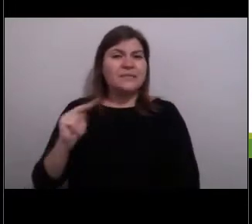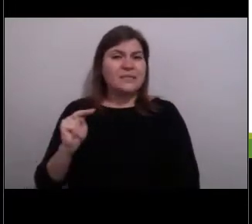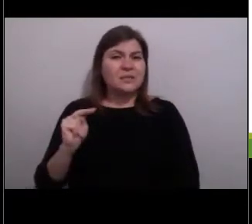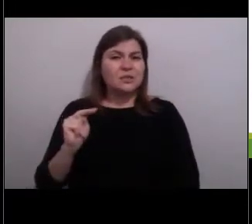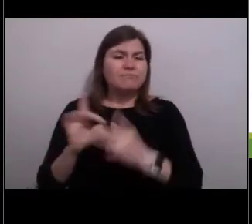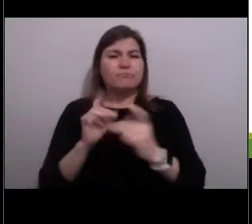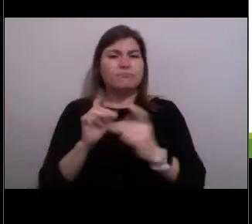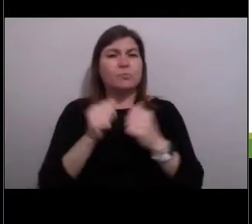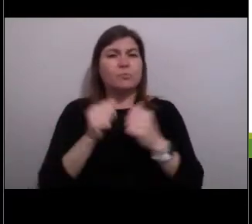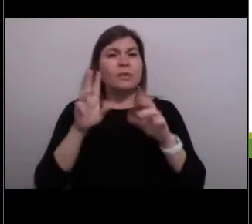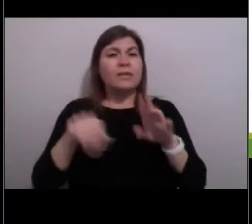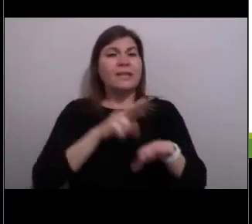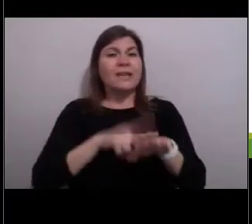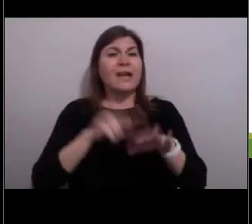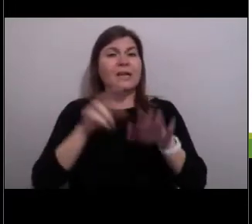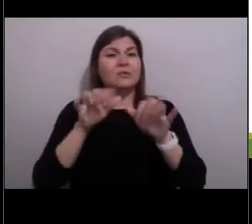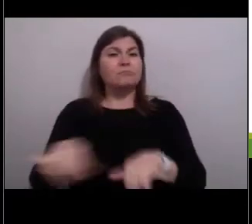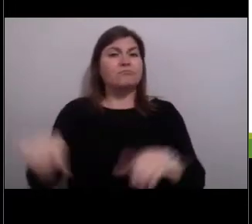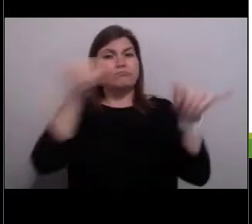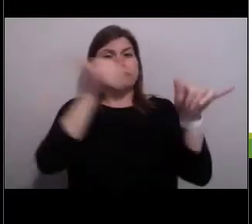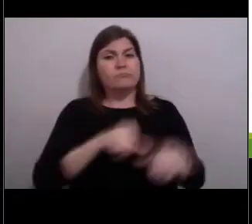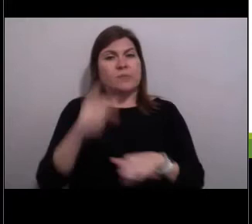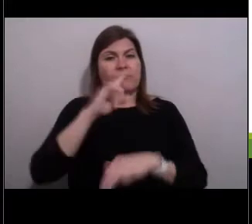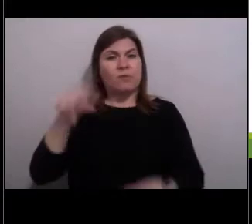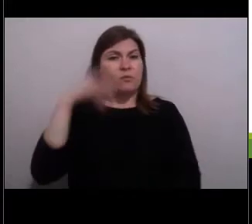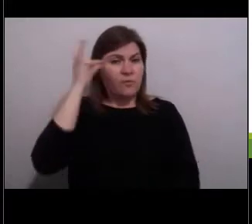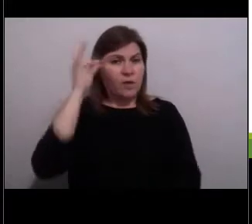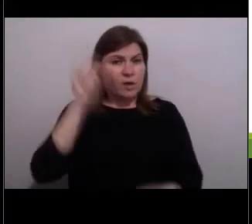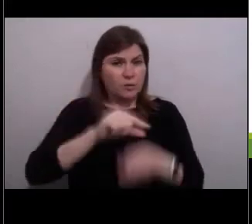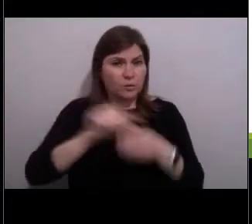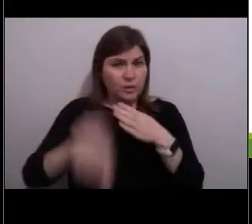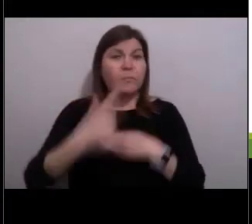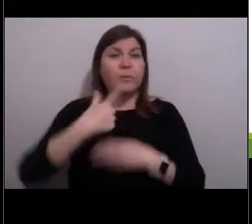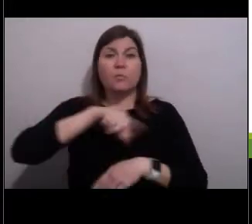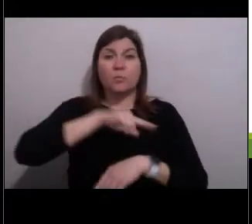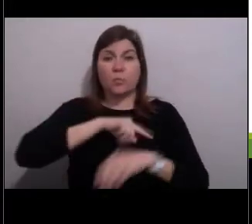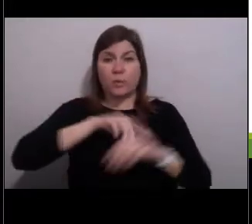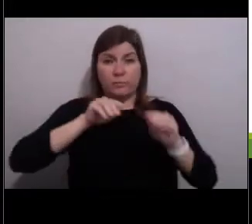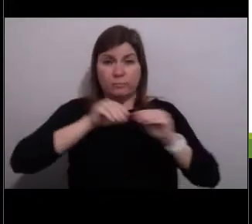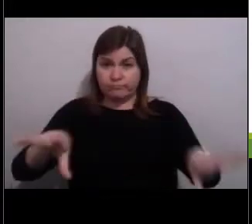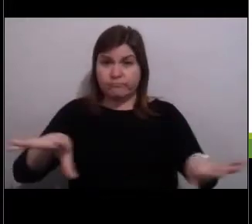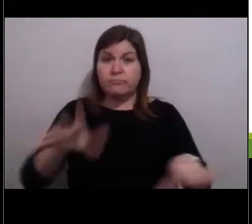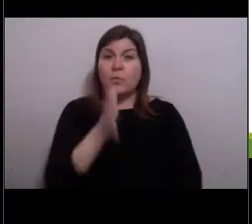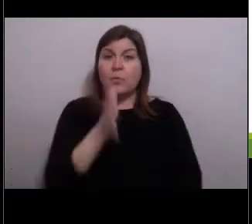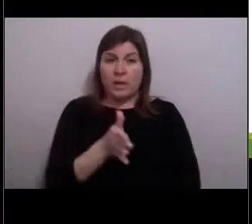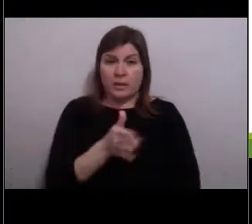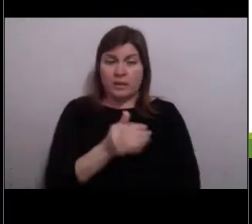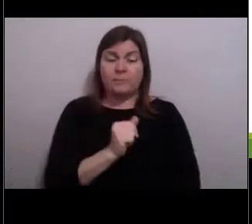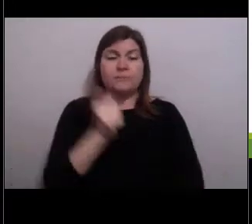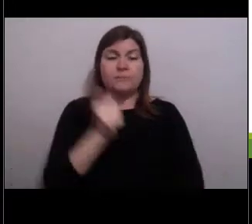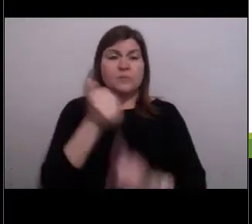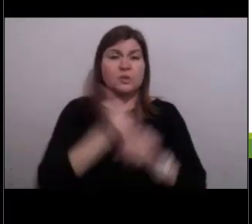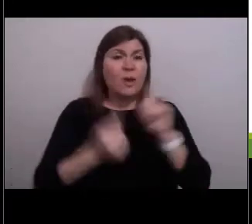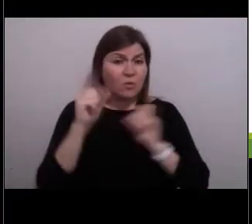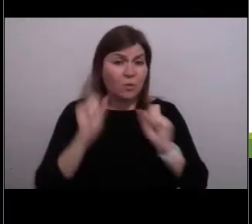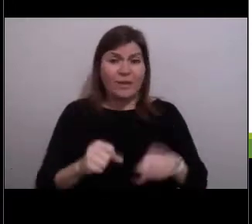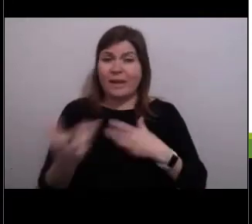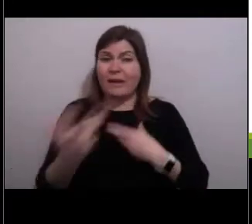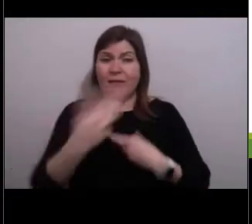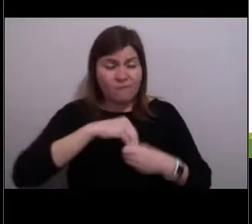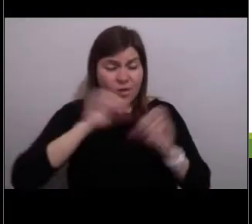to the federal government that we will be circulating and will be on our website. everybody can do something to address